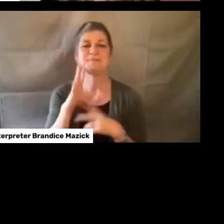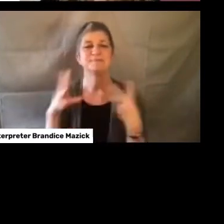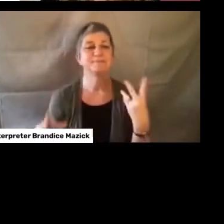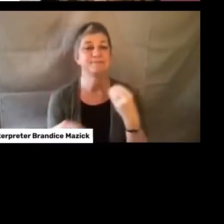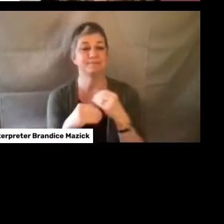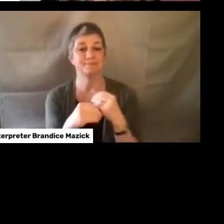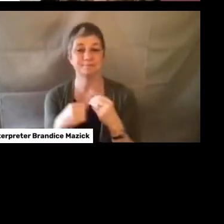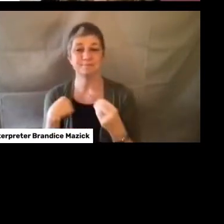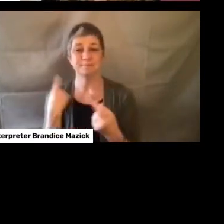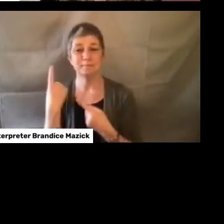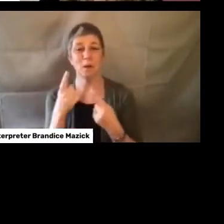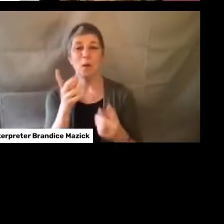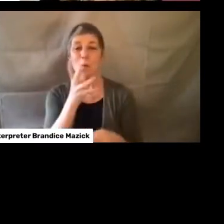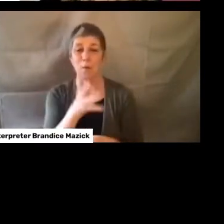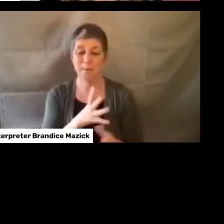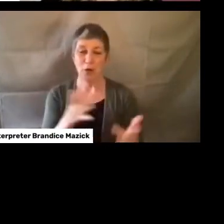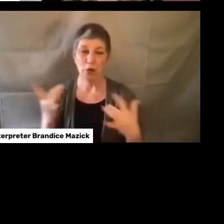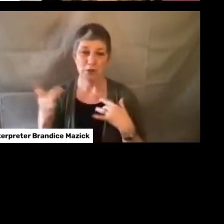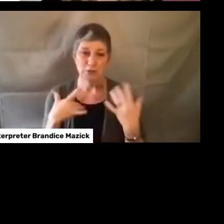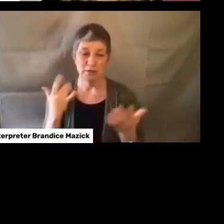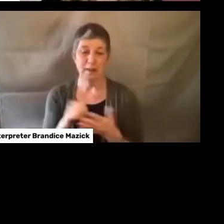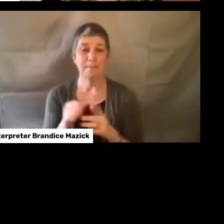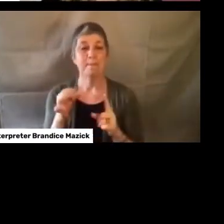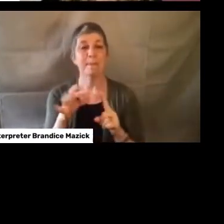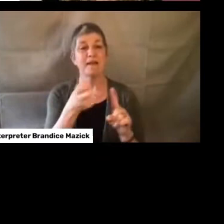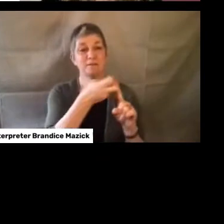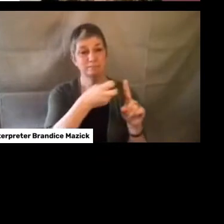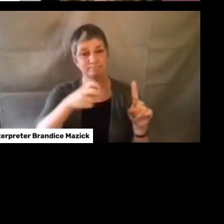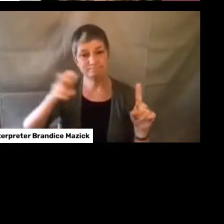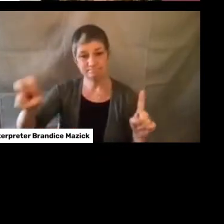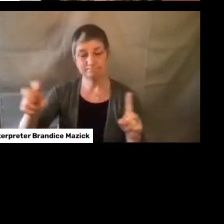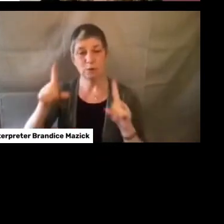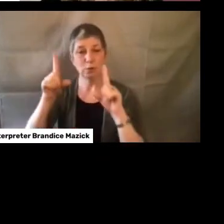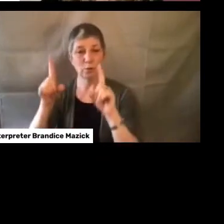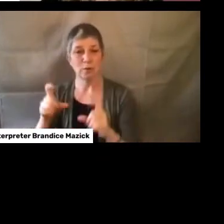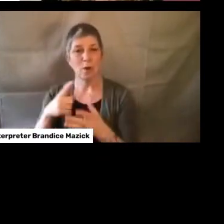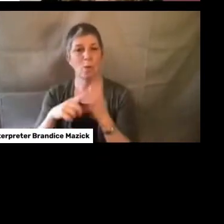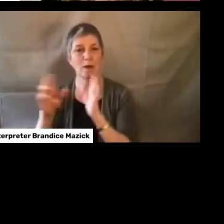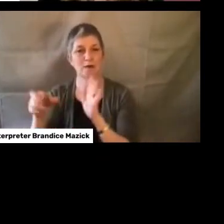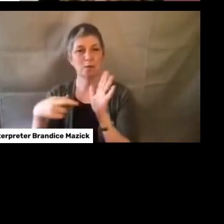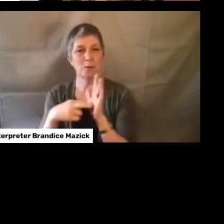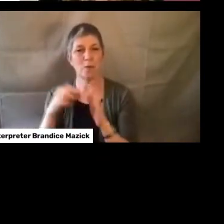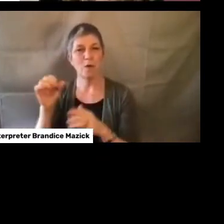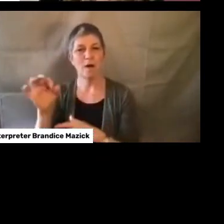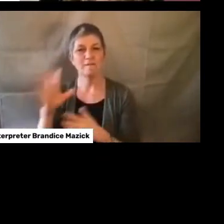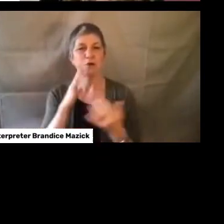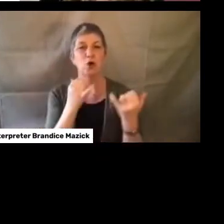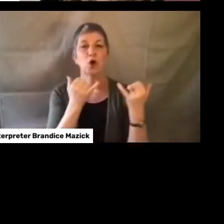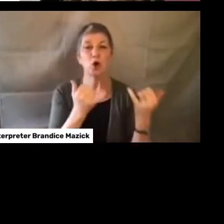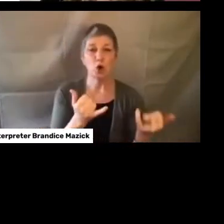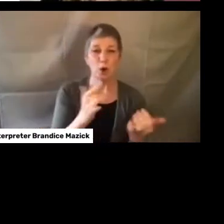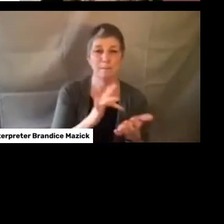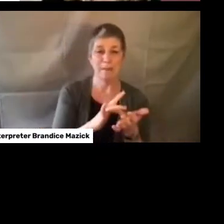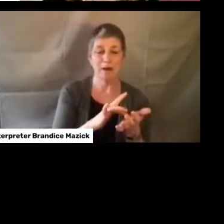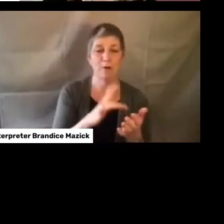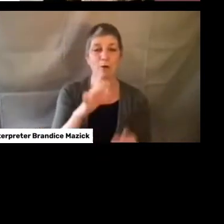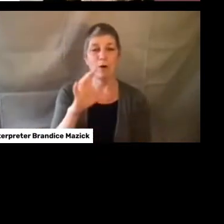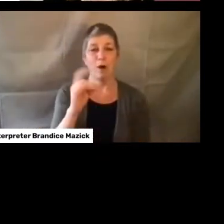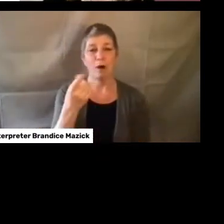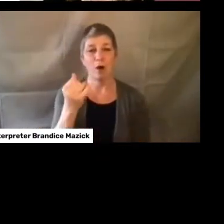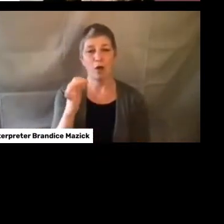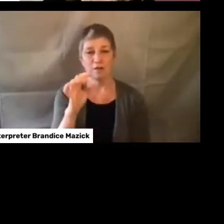something I think women are concerned about. If you move to a trial, what is the role of your current medical